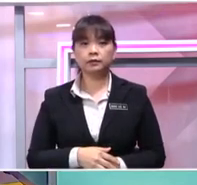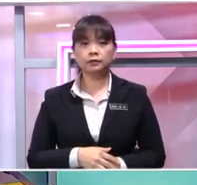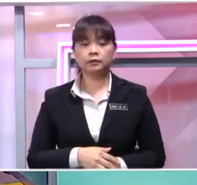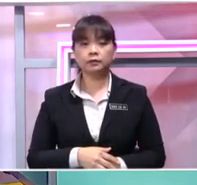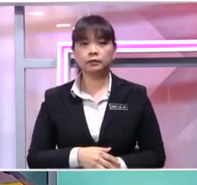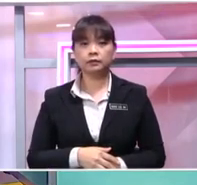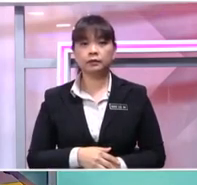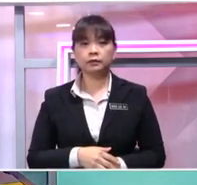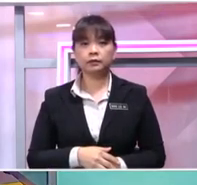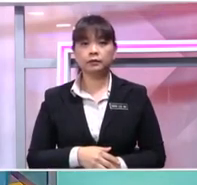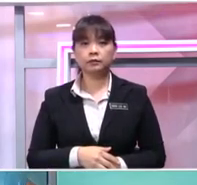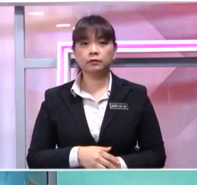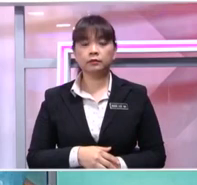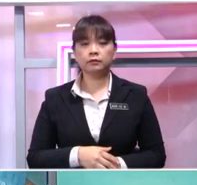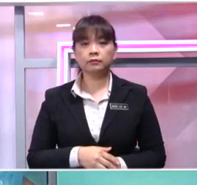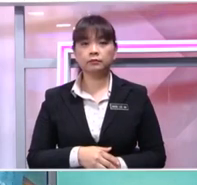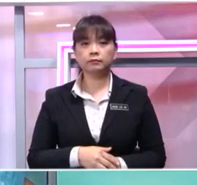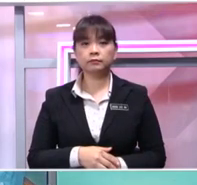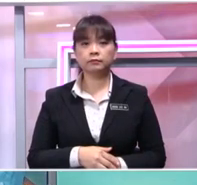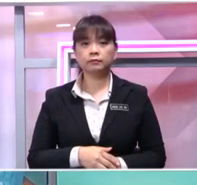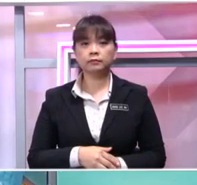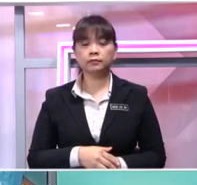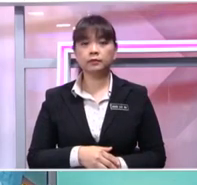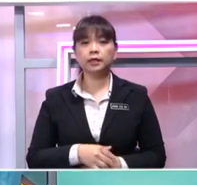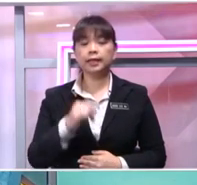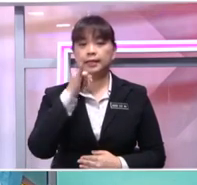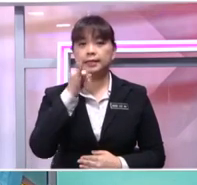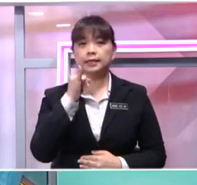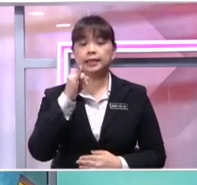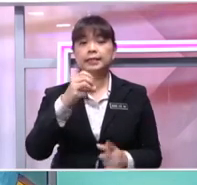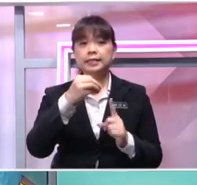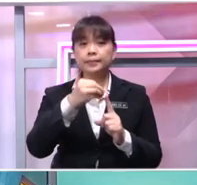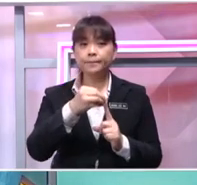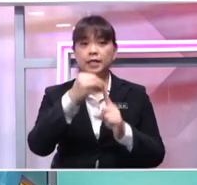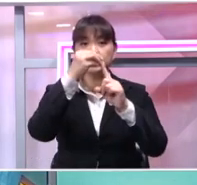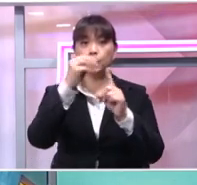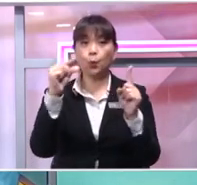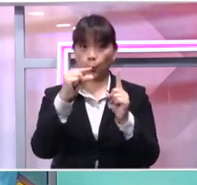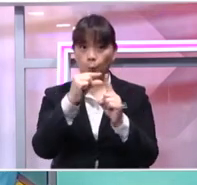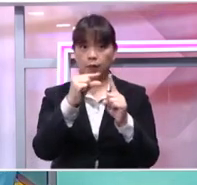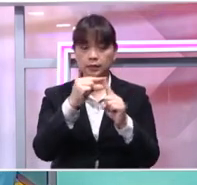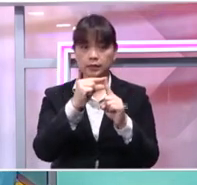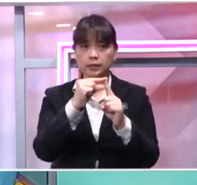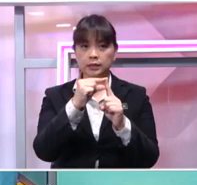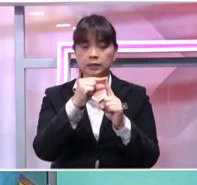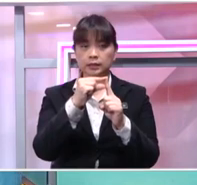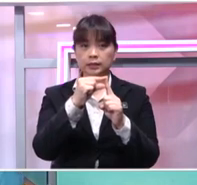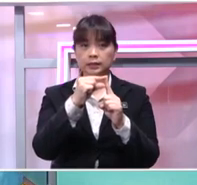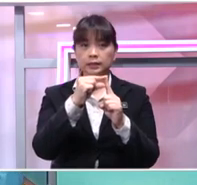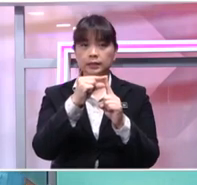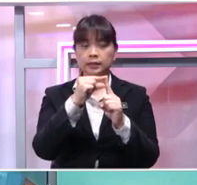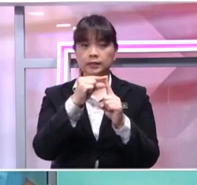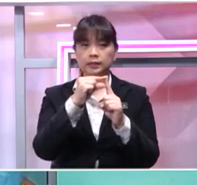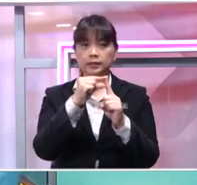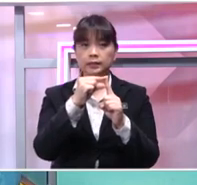4-6 dot in front, meaning it's a special word. Special word. Yes. I see. It's highlighted, meaning there are going to be a